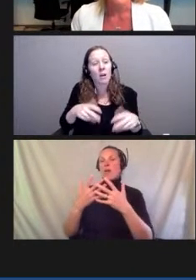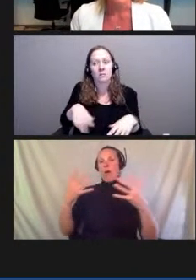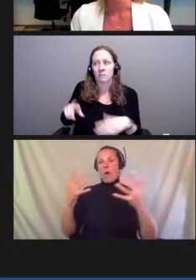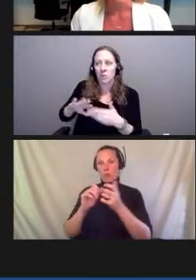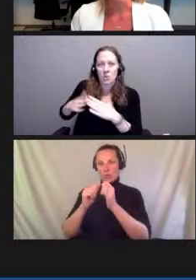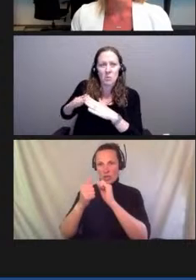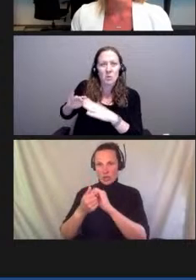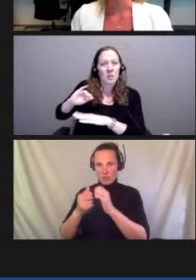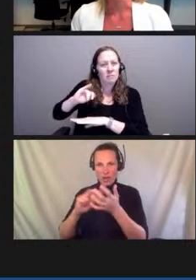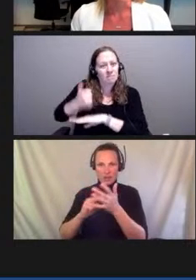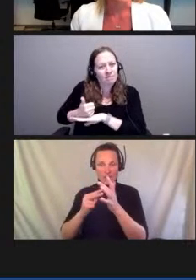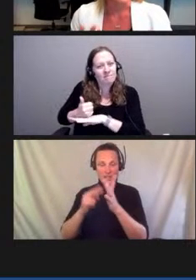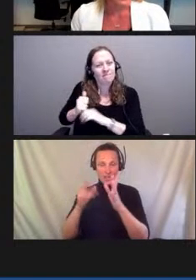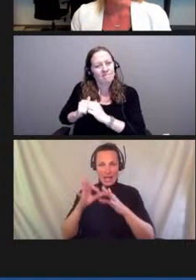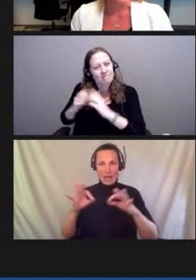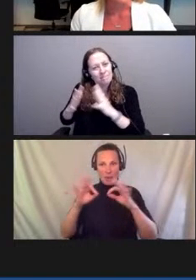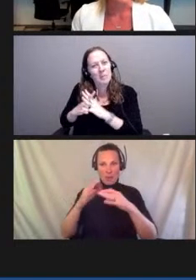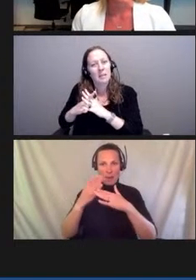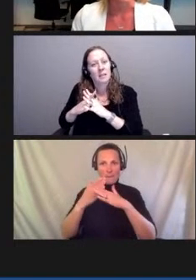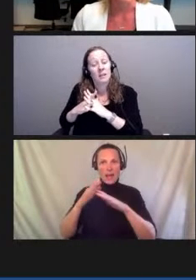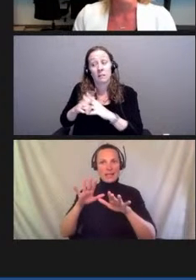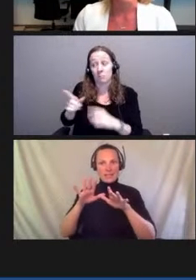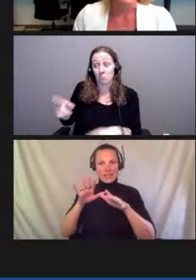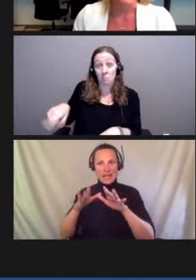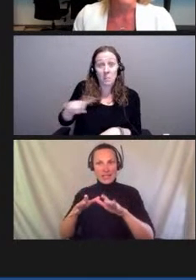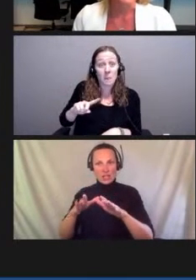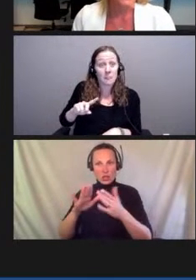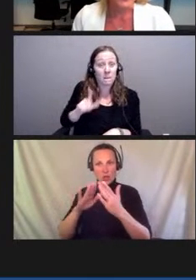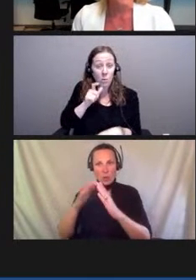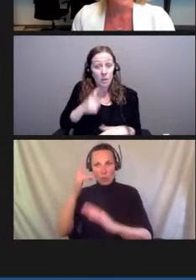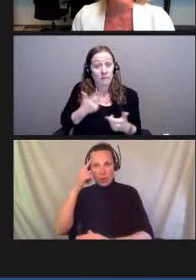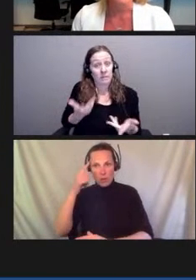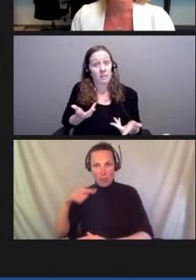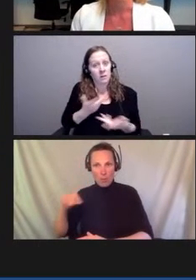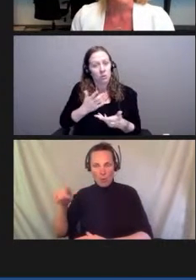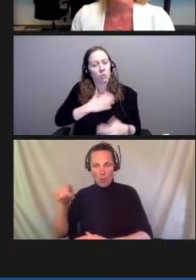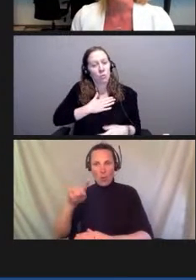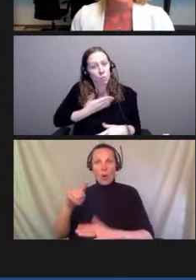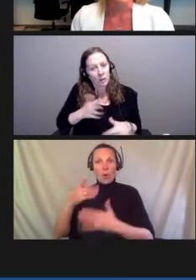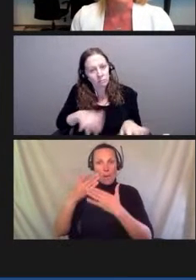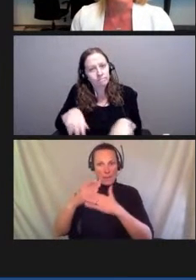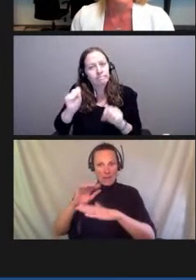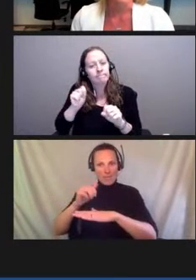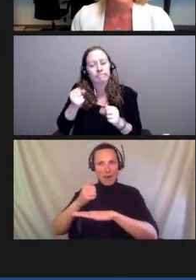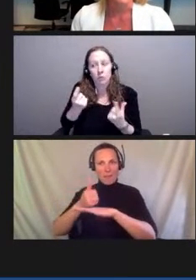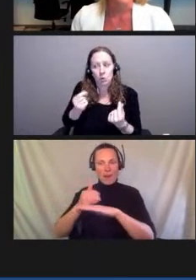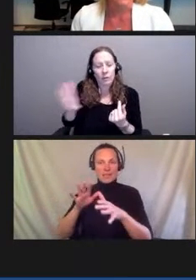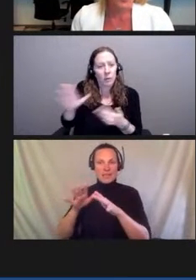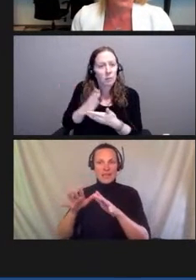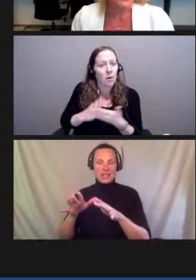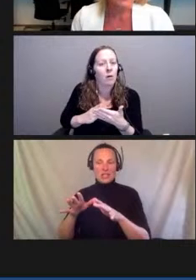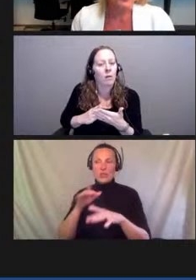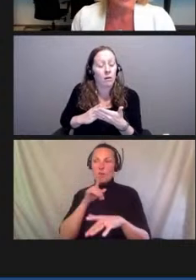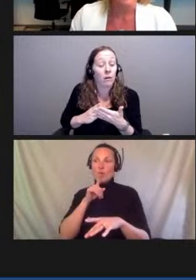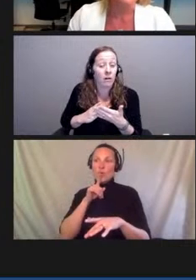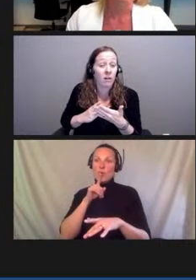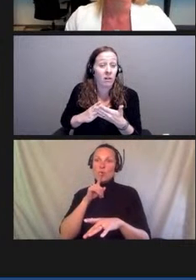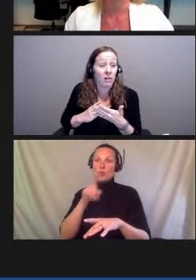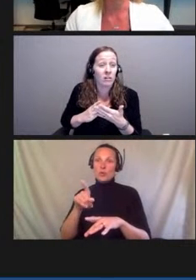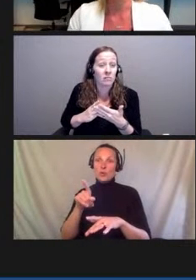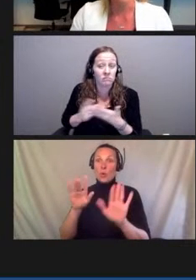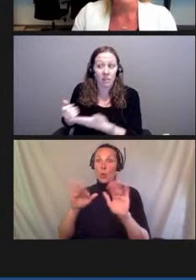community, and one that residents are willing to undertake and do their part to help in collectively achieving the goals of the